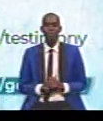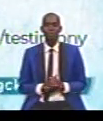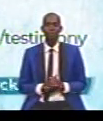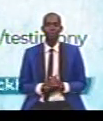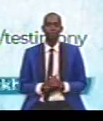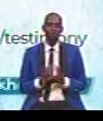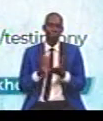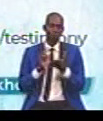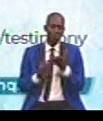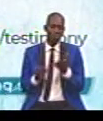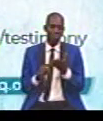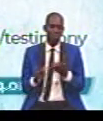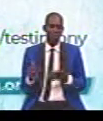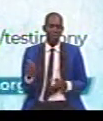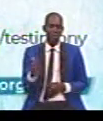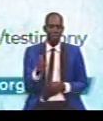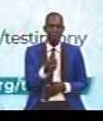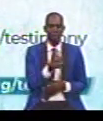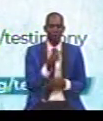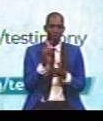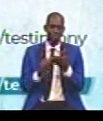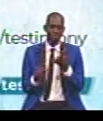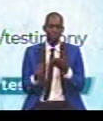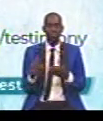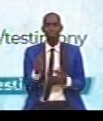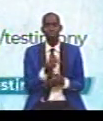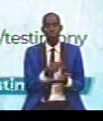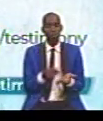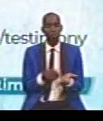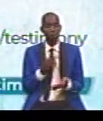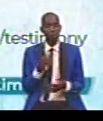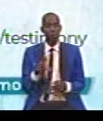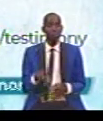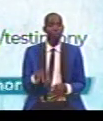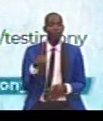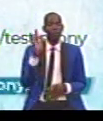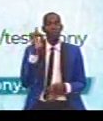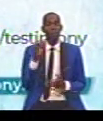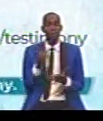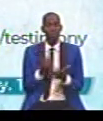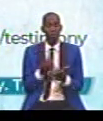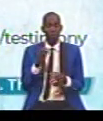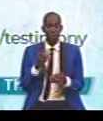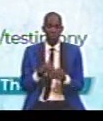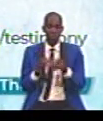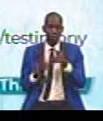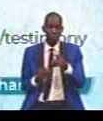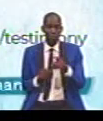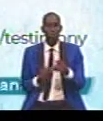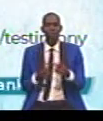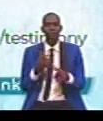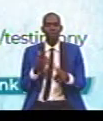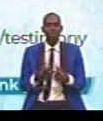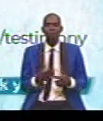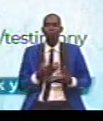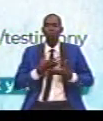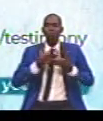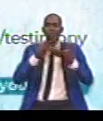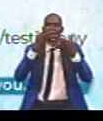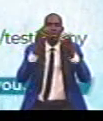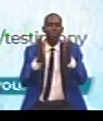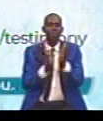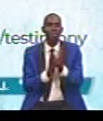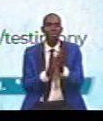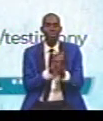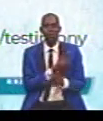Check yourself, check yourself, check yourself. Once you confirm it, just come out immediately. You shall praise the Lord and